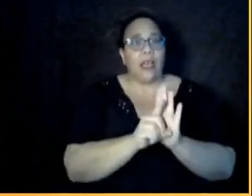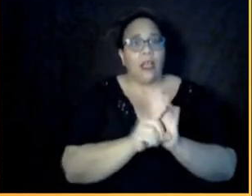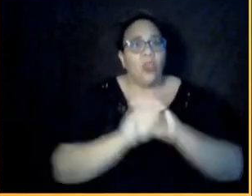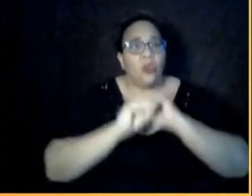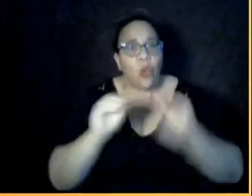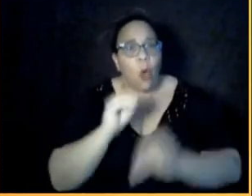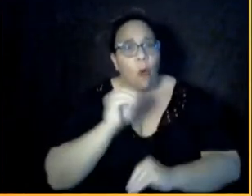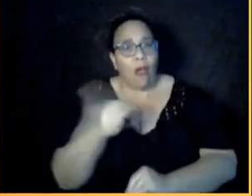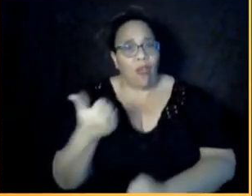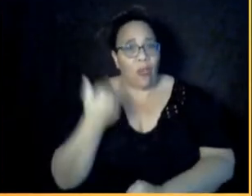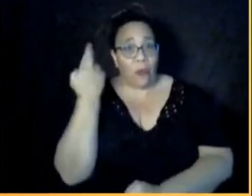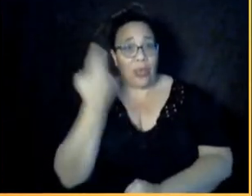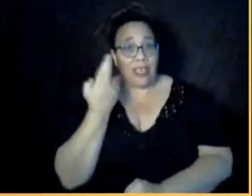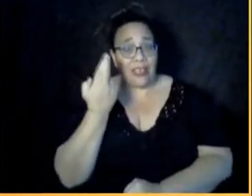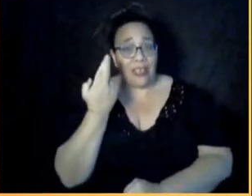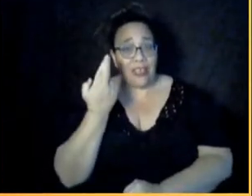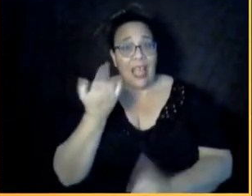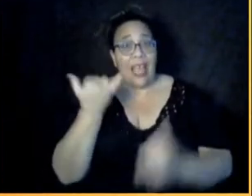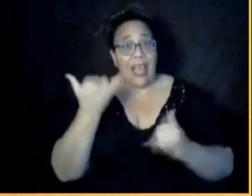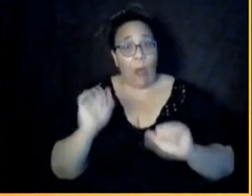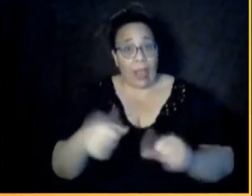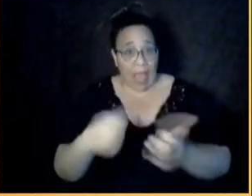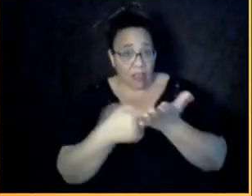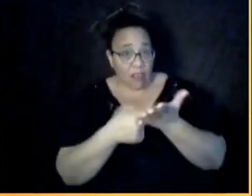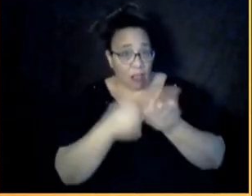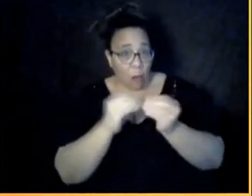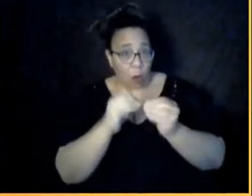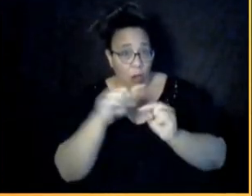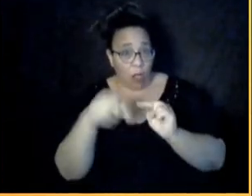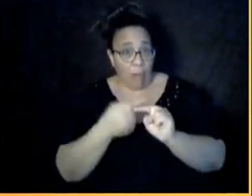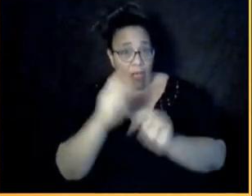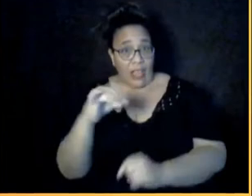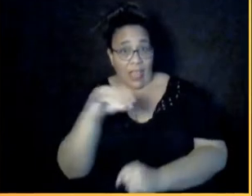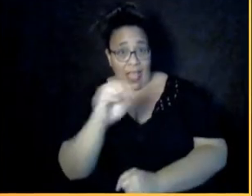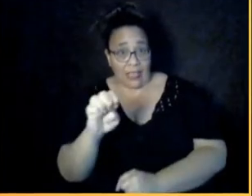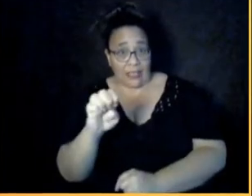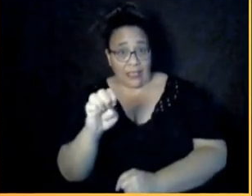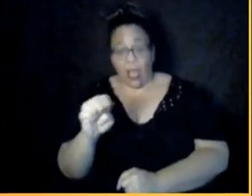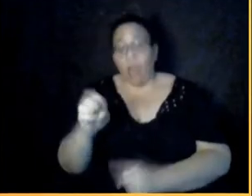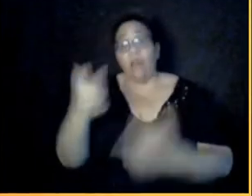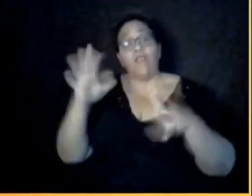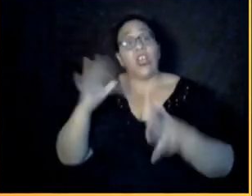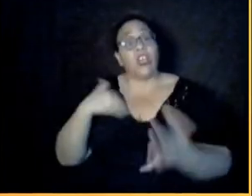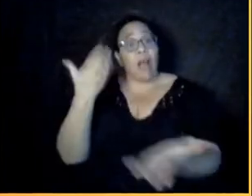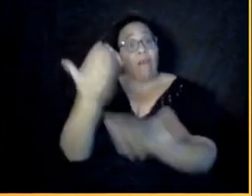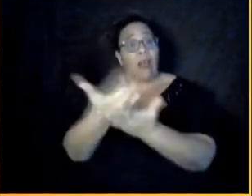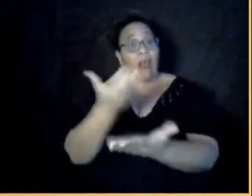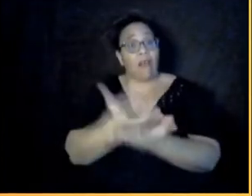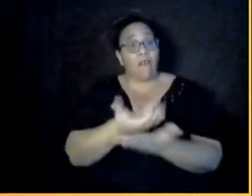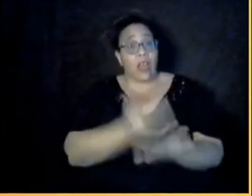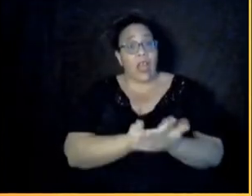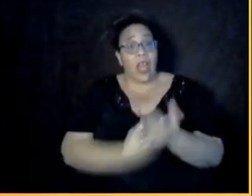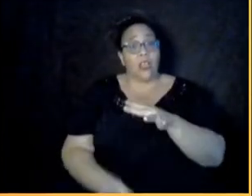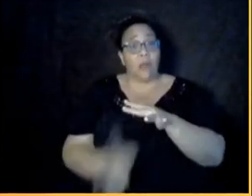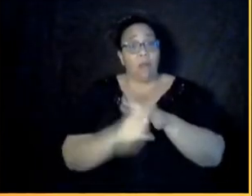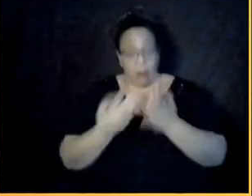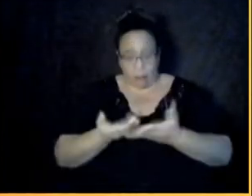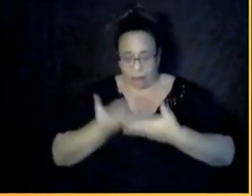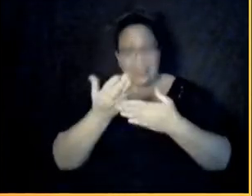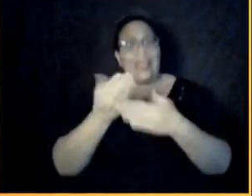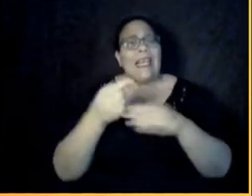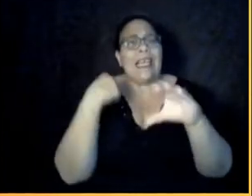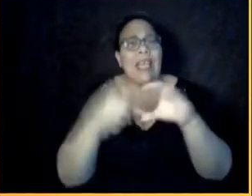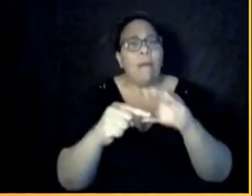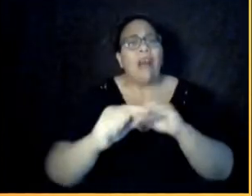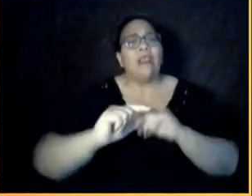was now that I could speak more on the case, there was evidence brought up that they emails were going back and